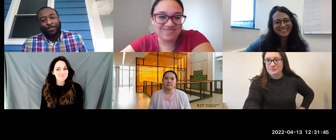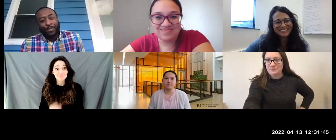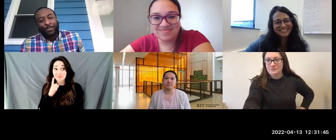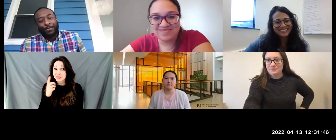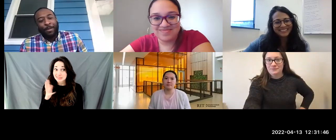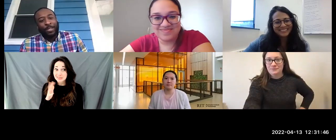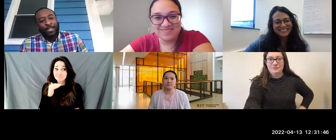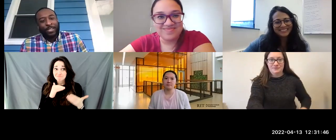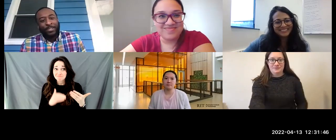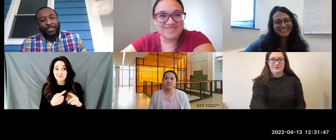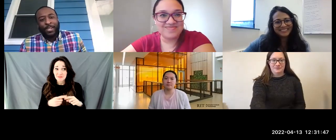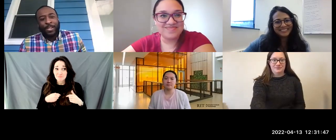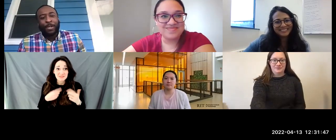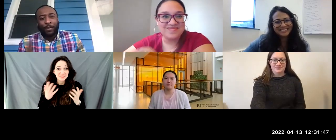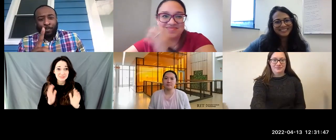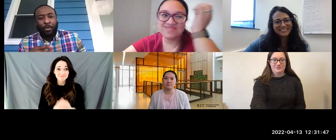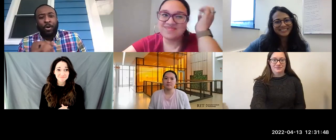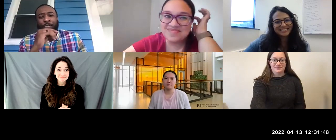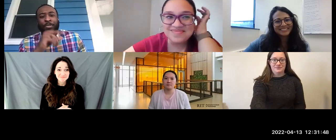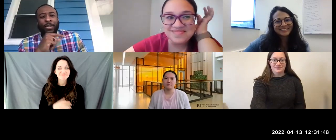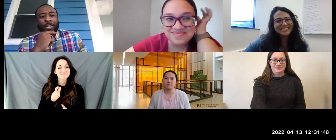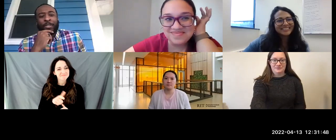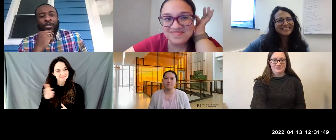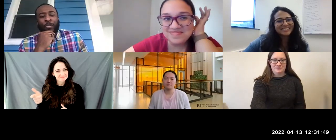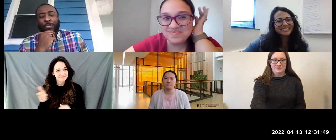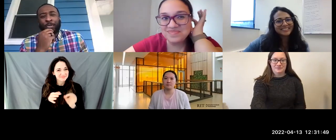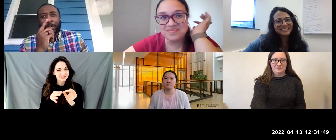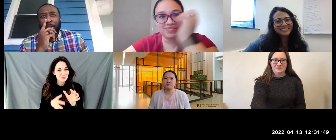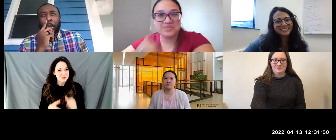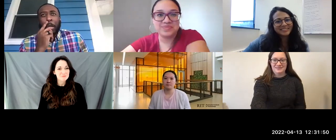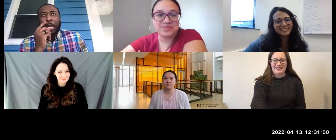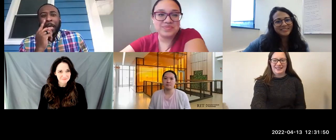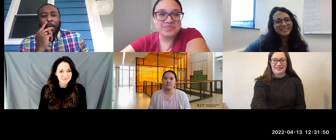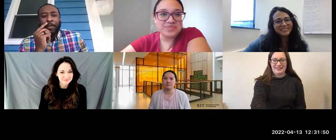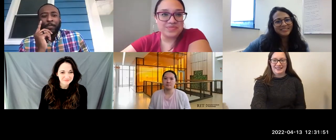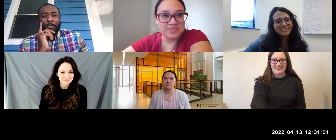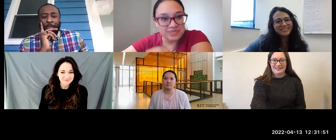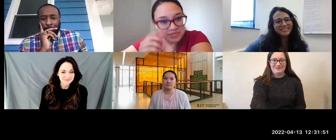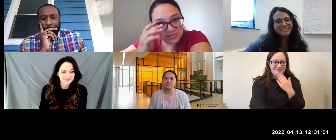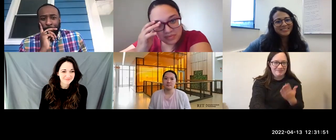Great. Fabulous list. I'm gonna pause for a second and let the interpreter switch.